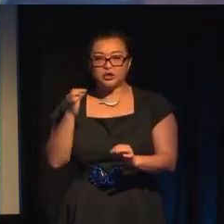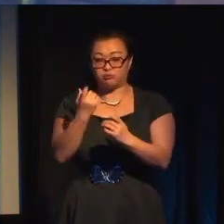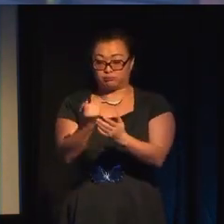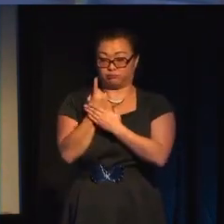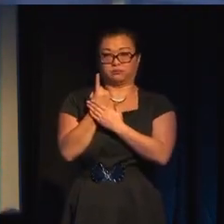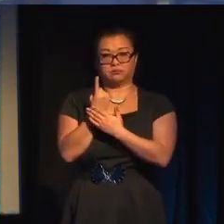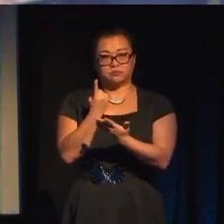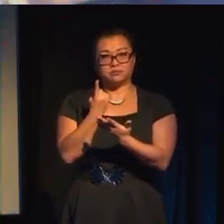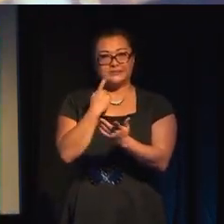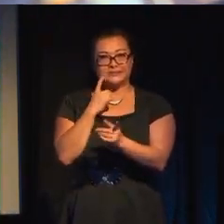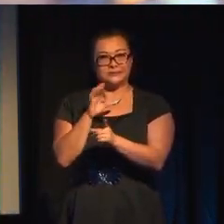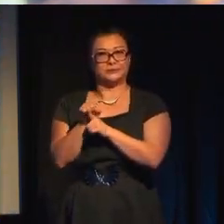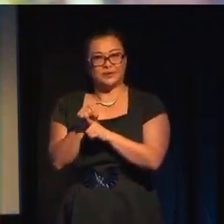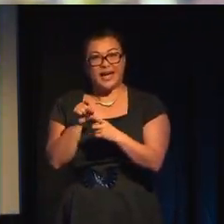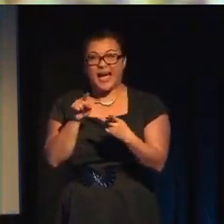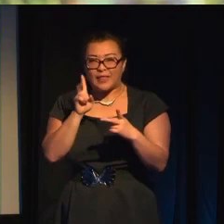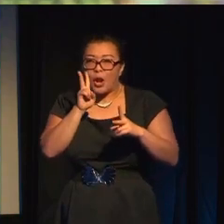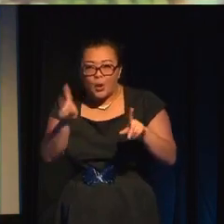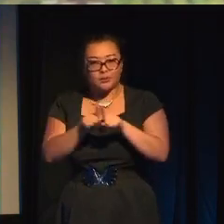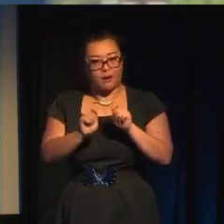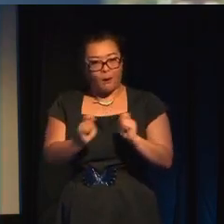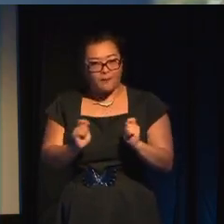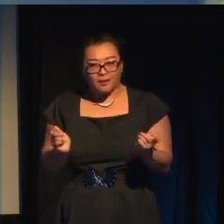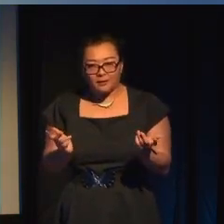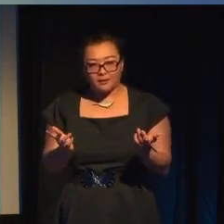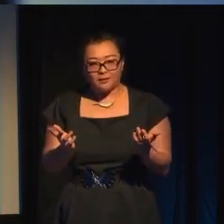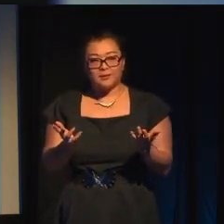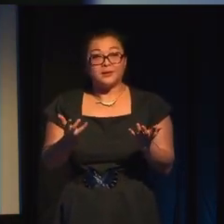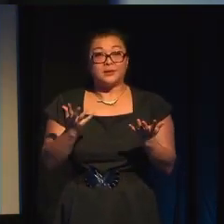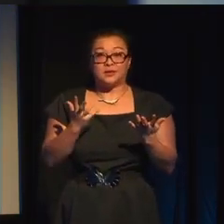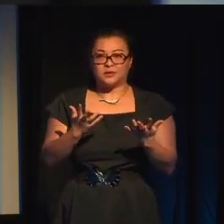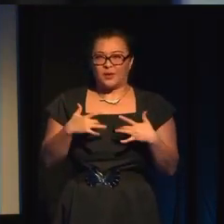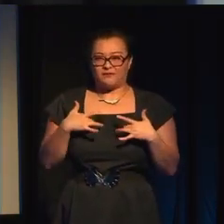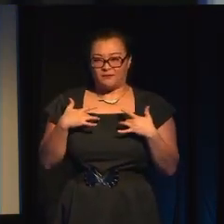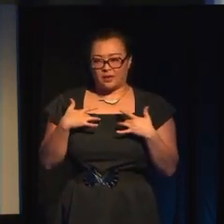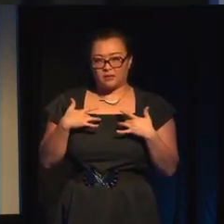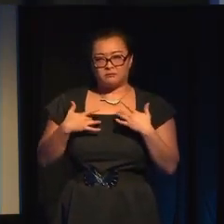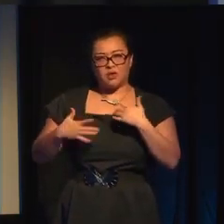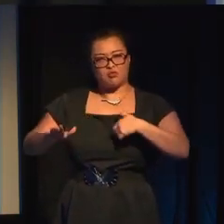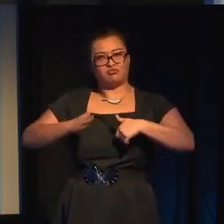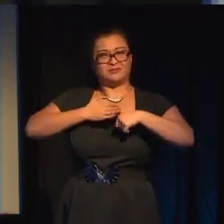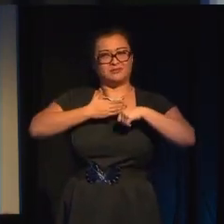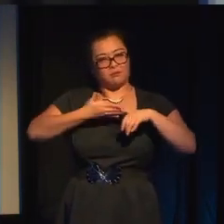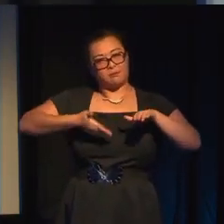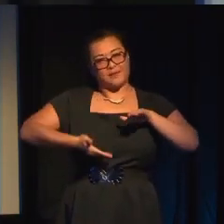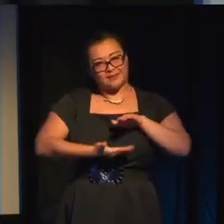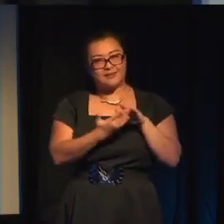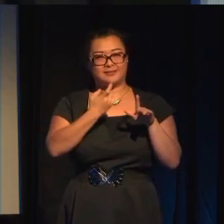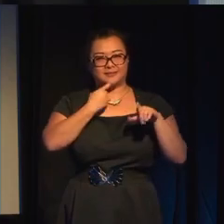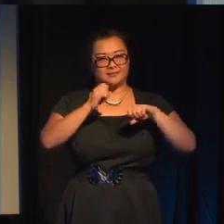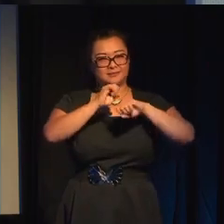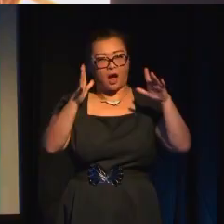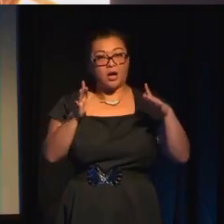again, this is very much a comic book technique. So I felt that while the original Beneath the Steel Sky had been an interactive comic book, that